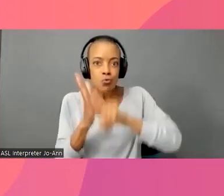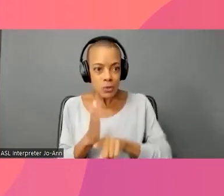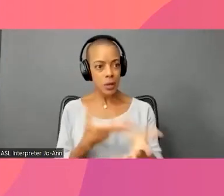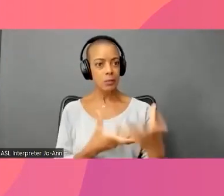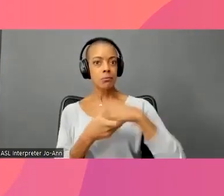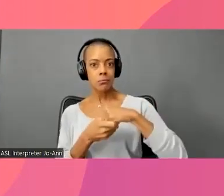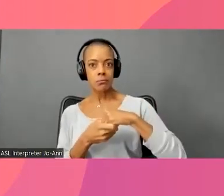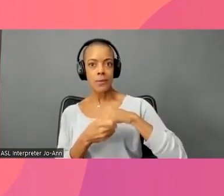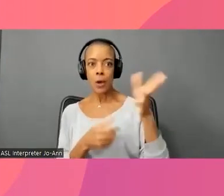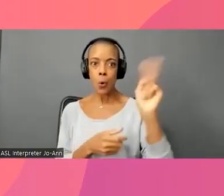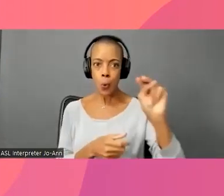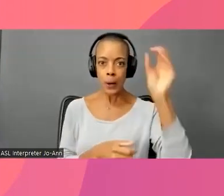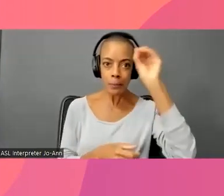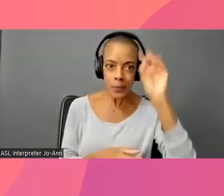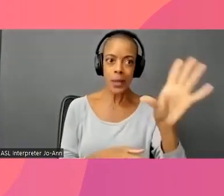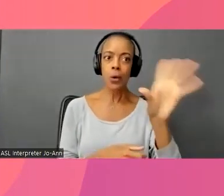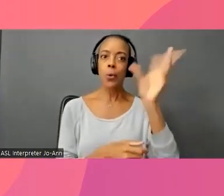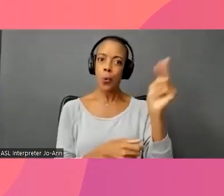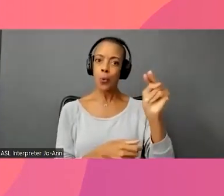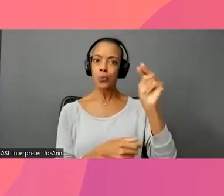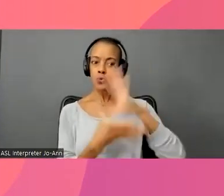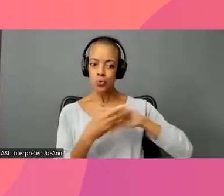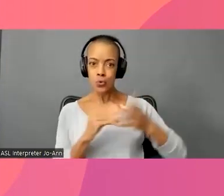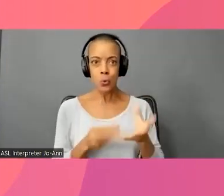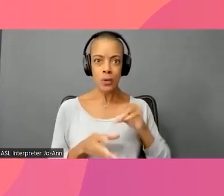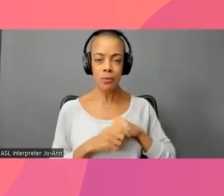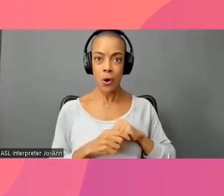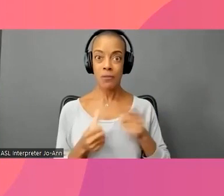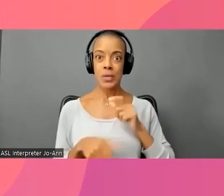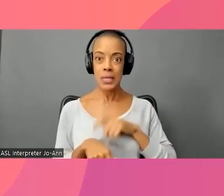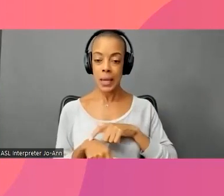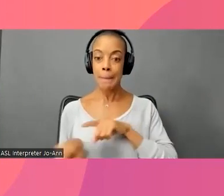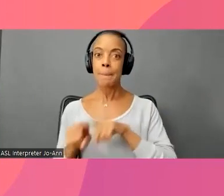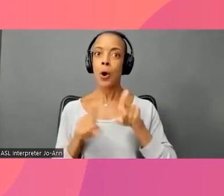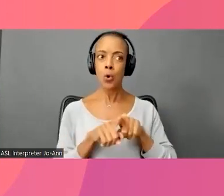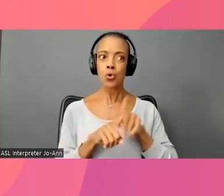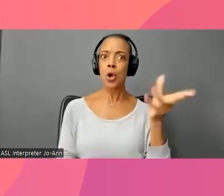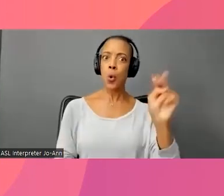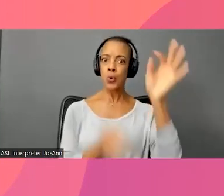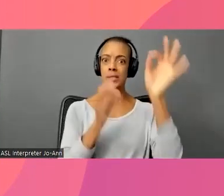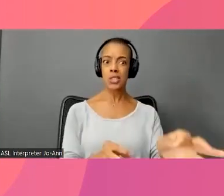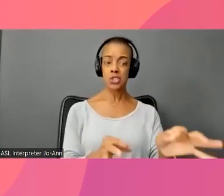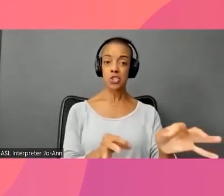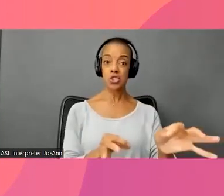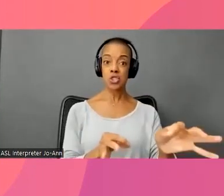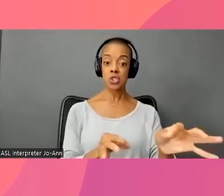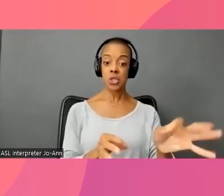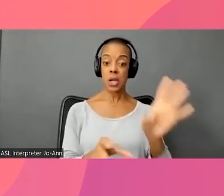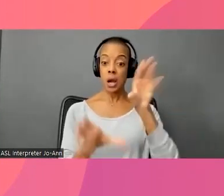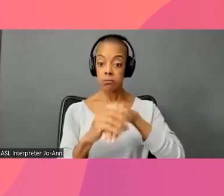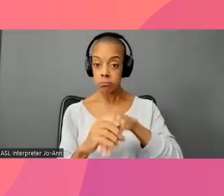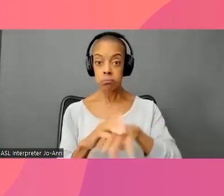But it was also important in order for them to make an informed decision about whether they wanted to participate or not.